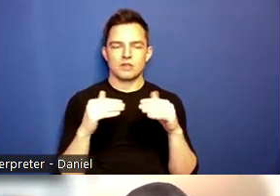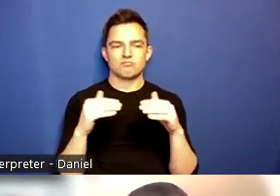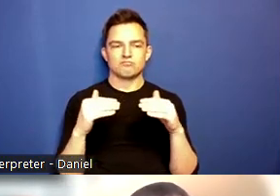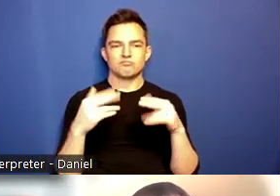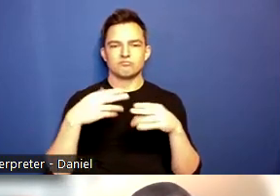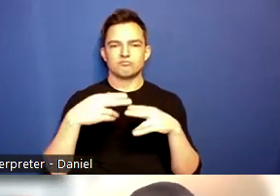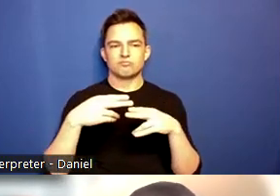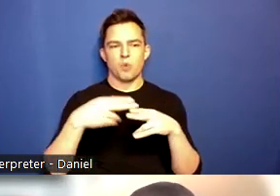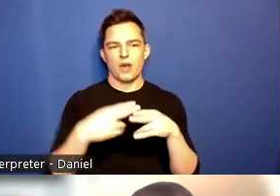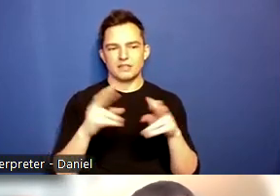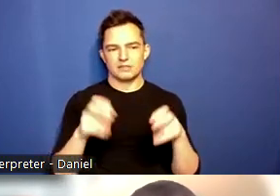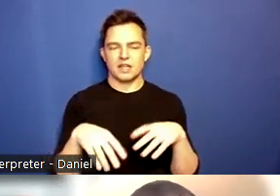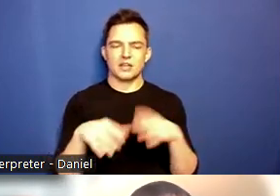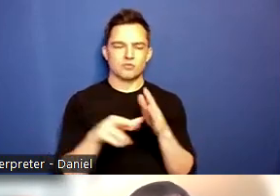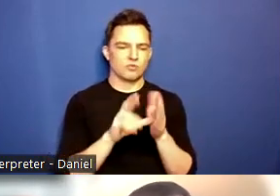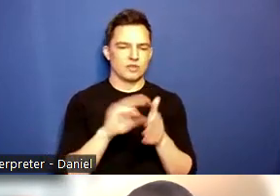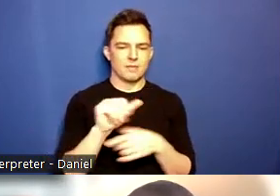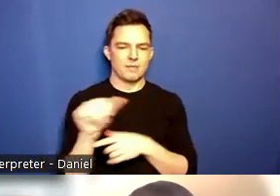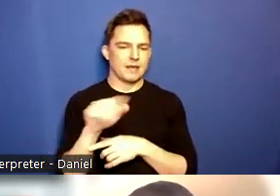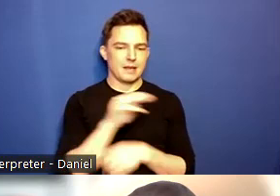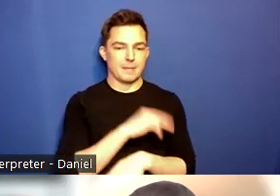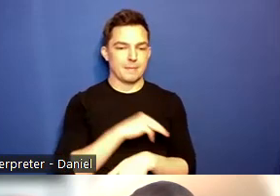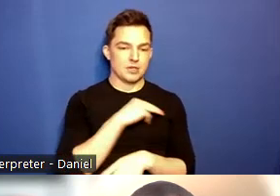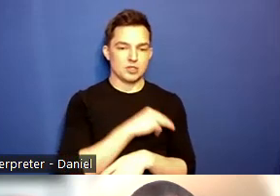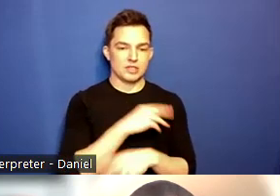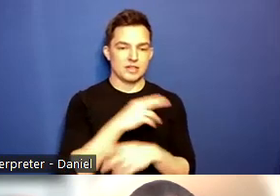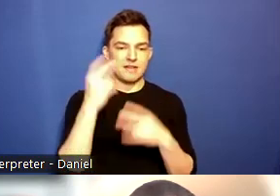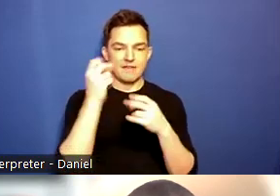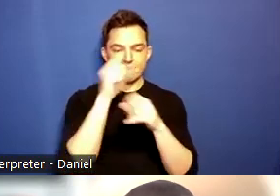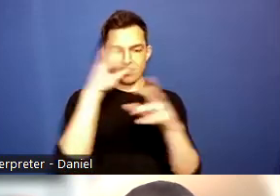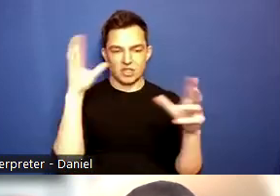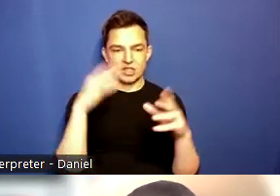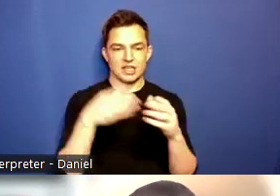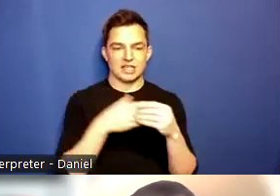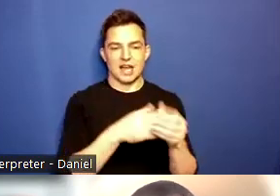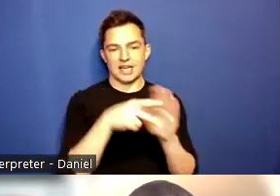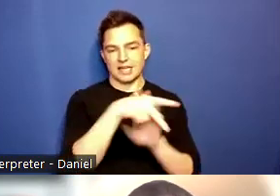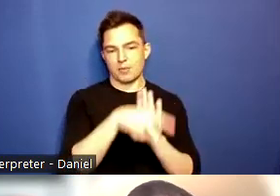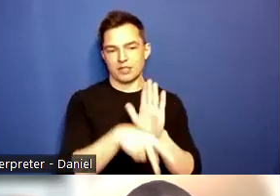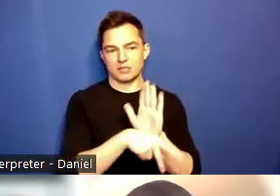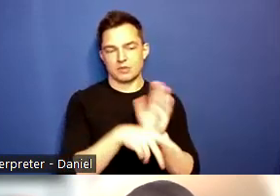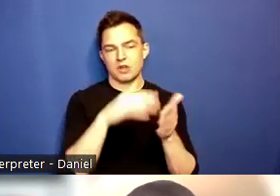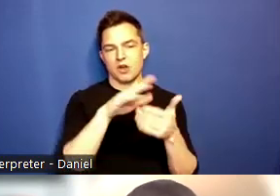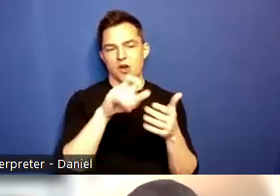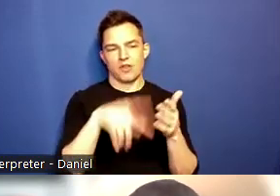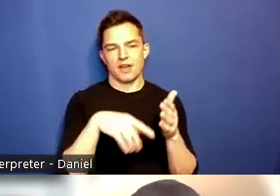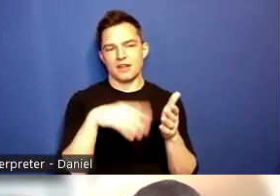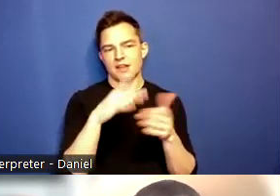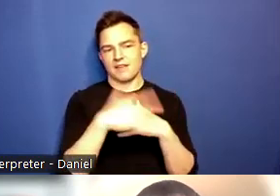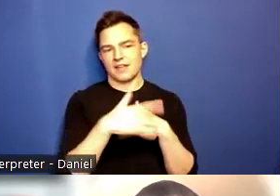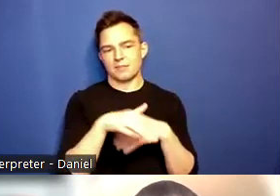the lens of Mid-Atlantic Arts' mission, vision, and guiding principles, which are all available at